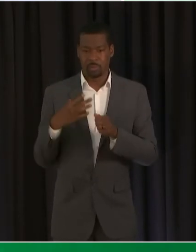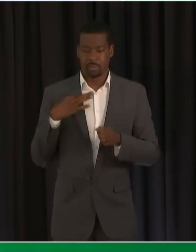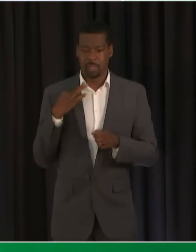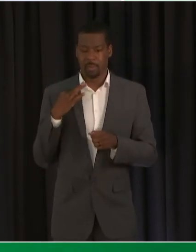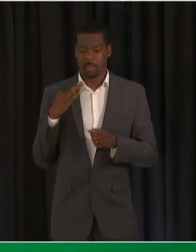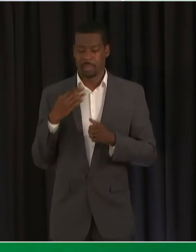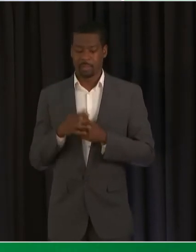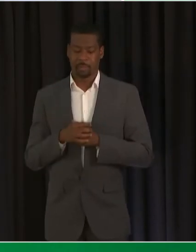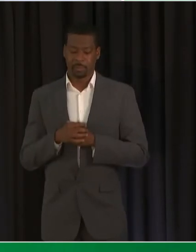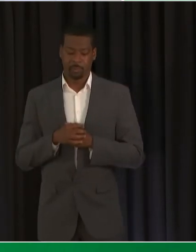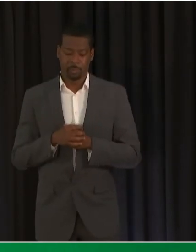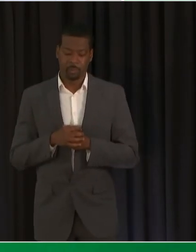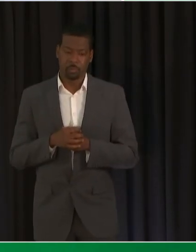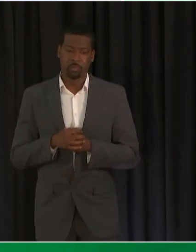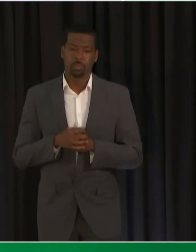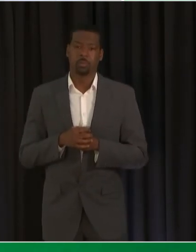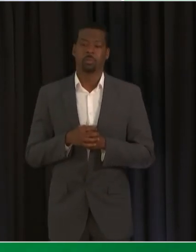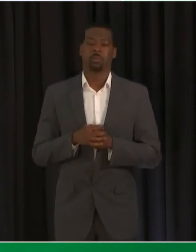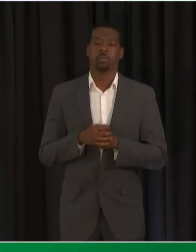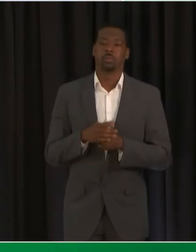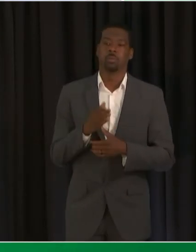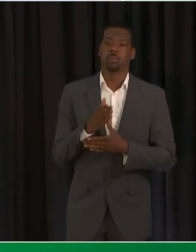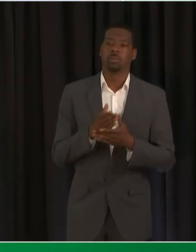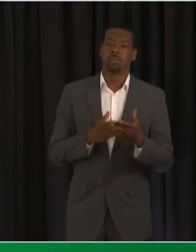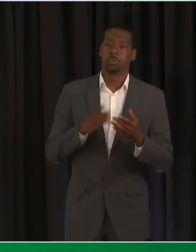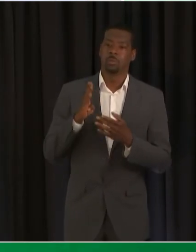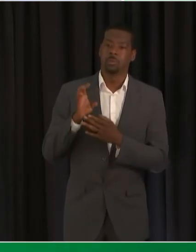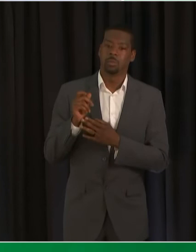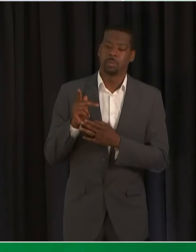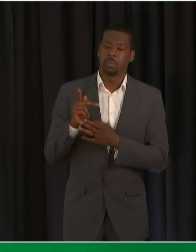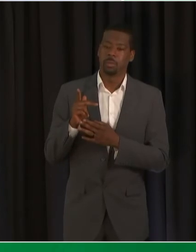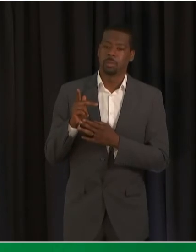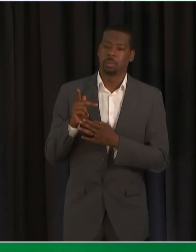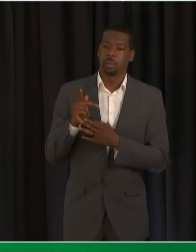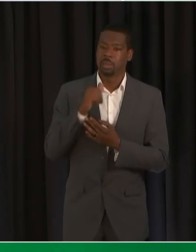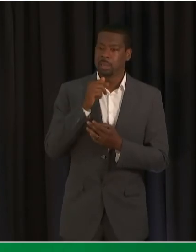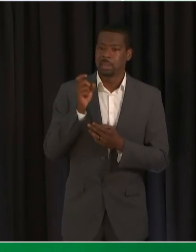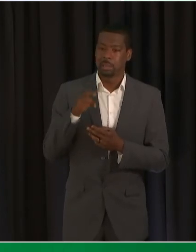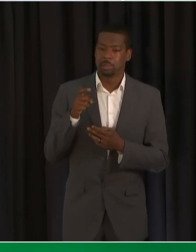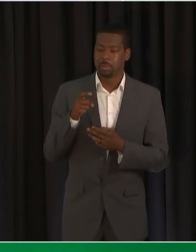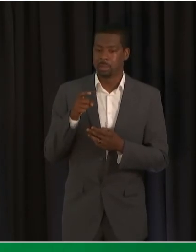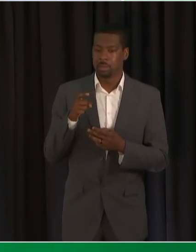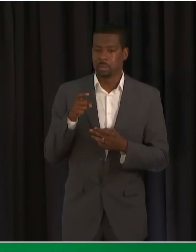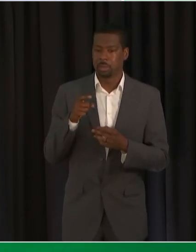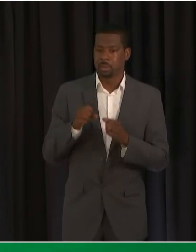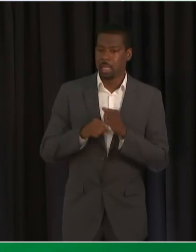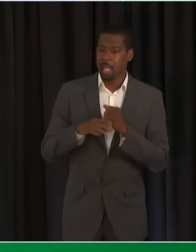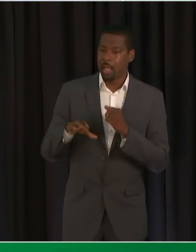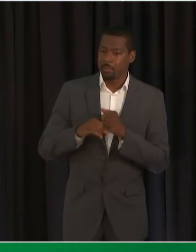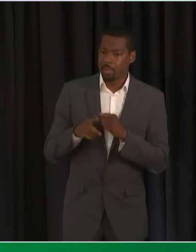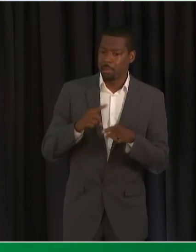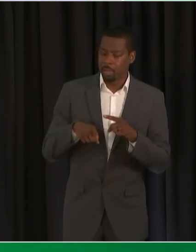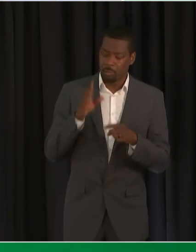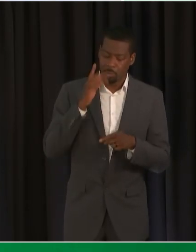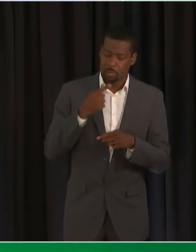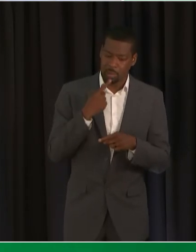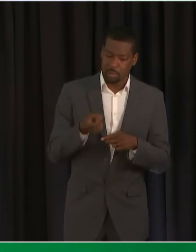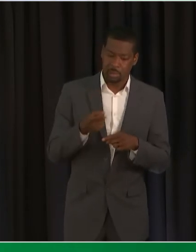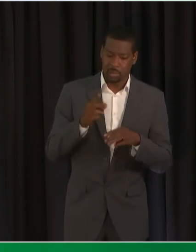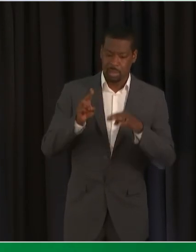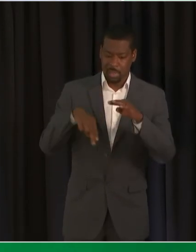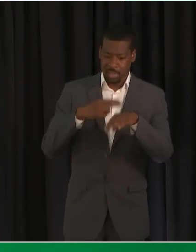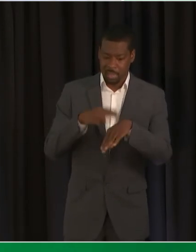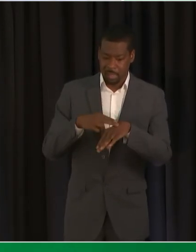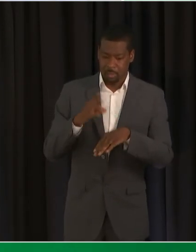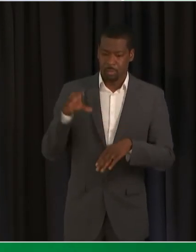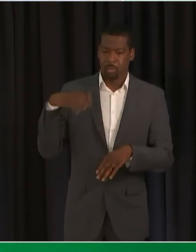overwhelmed. Now, there are a couple of banks, and I'm not supposed to be, advertising for a couple of banks, but I will mention a couple of banks.